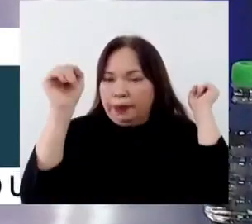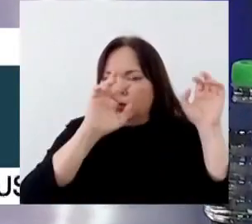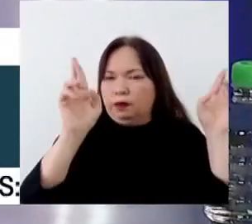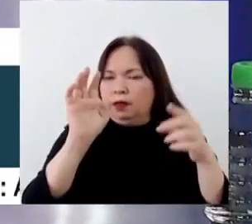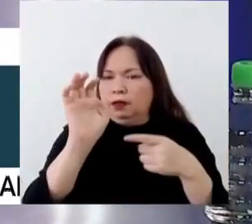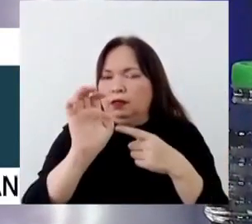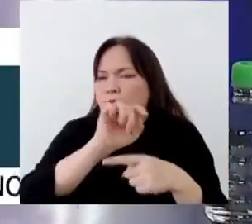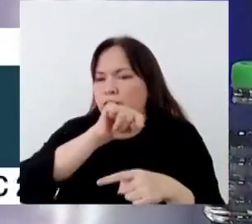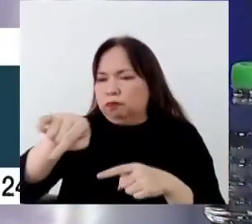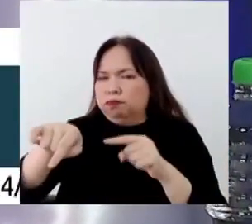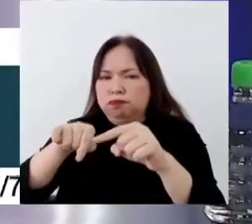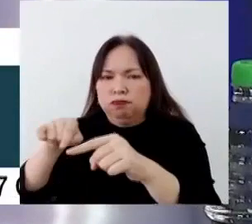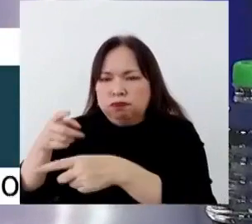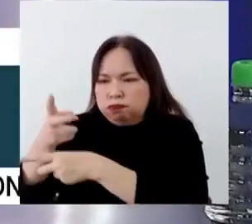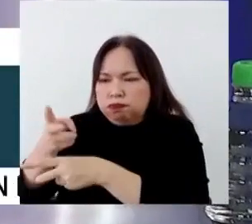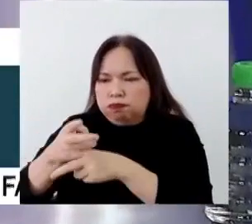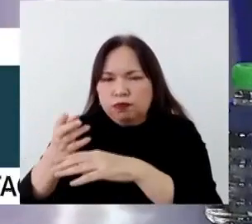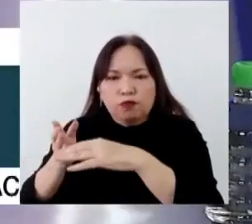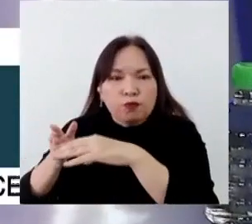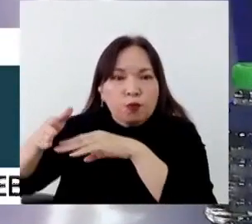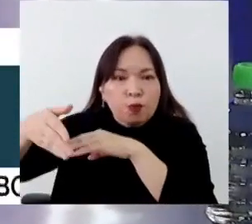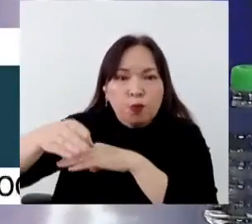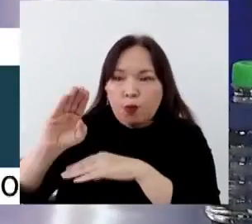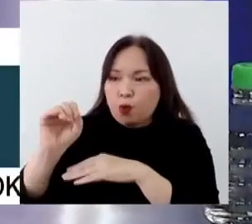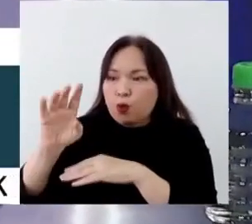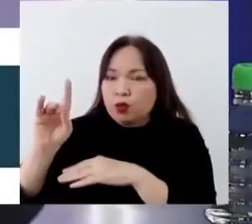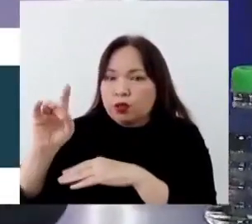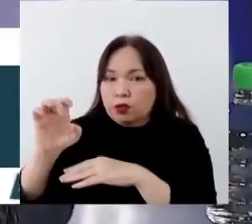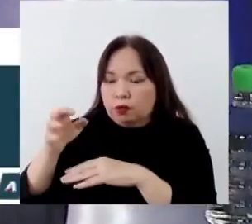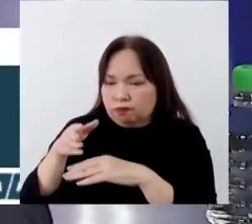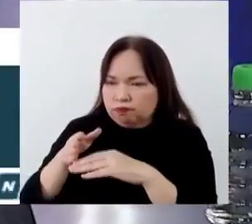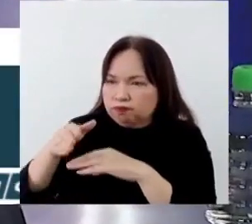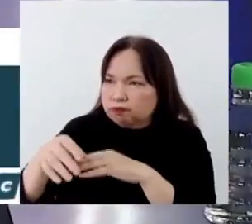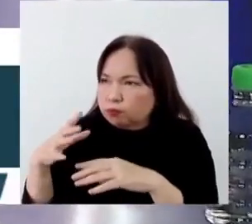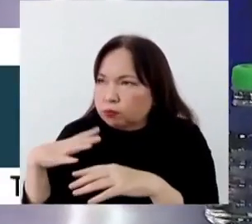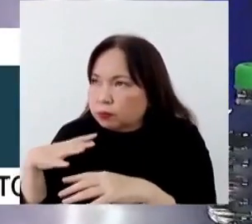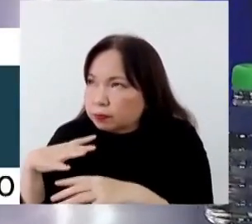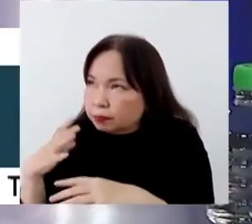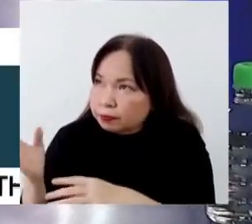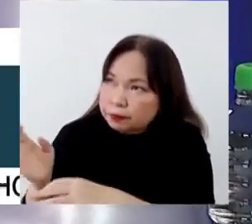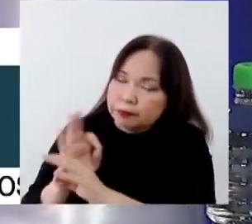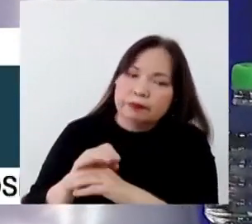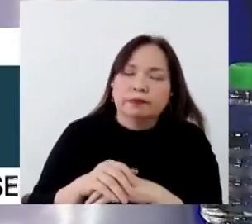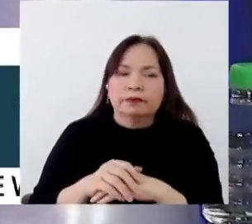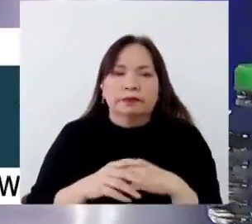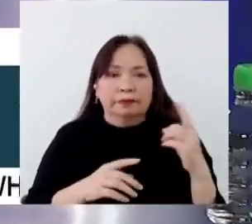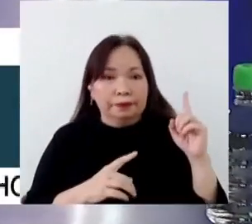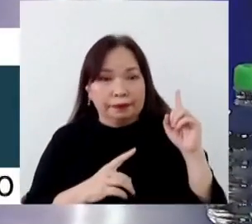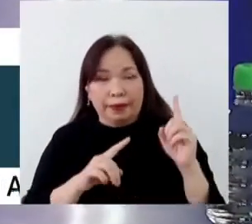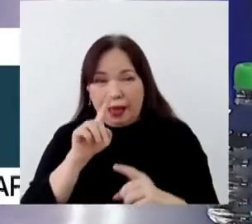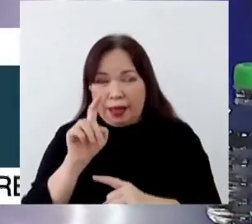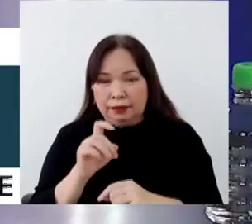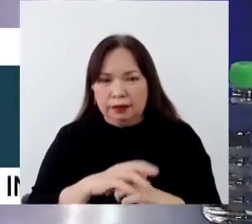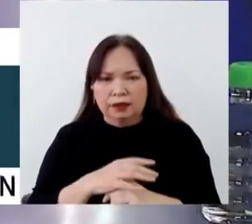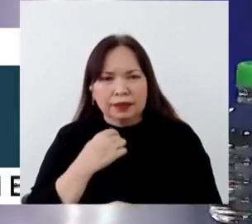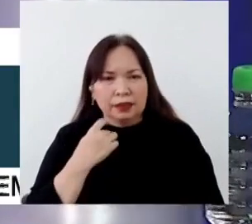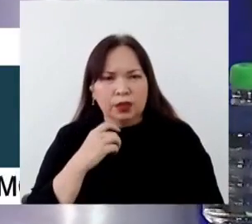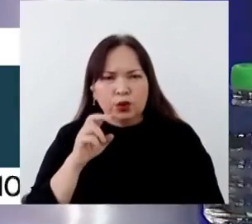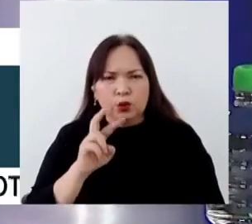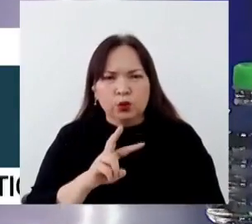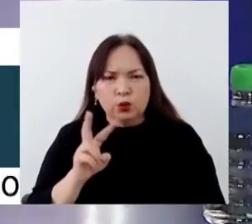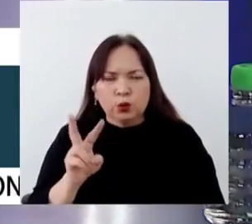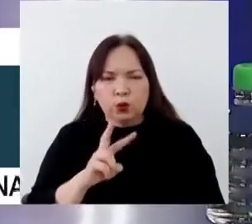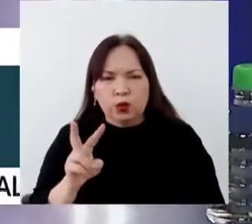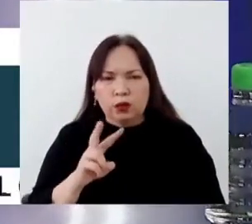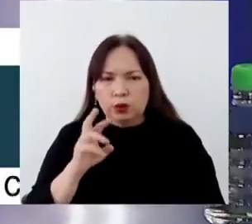Yung follow-up yung kanina na po. Clarification lang po, Yusek. Yung pong 22 Filipino in Israel, hindi po yun